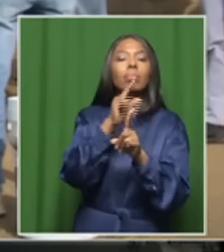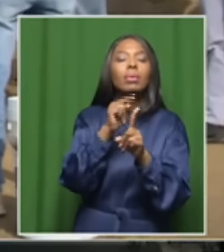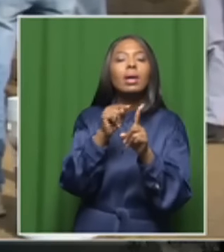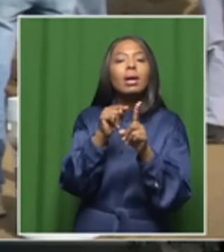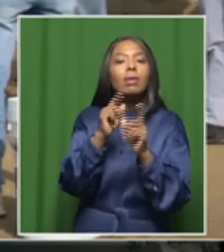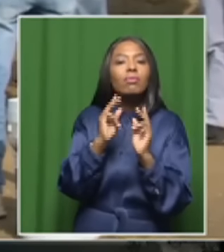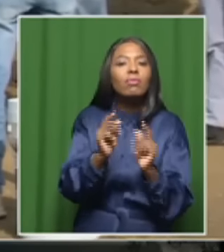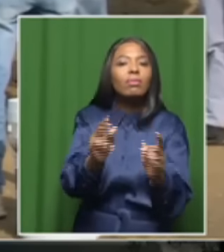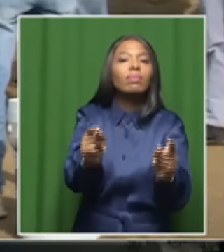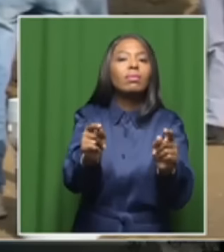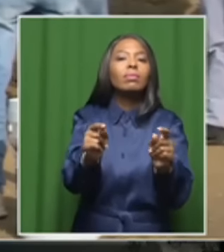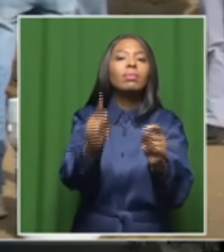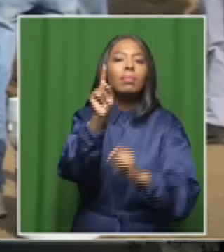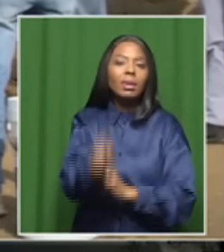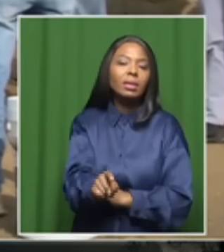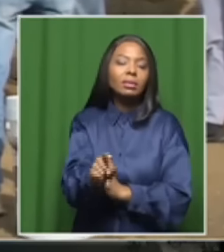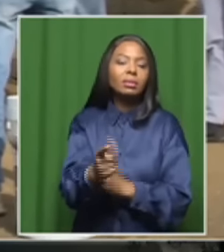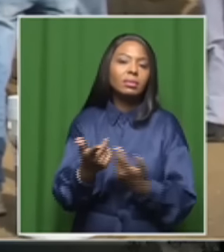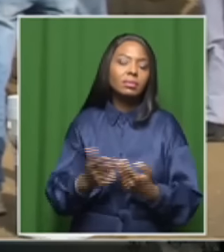happen forthwith.